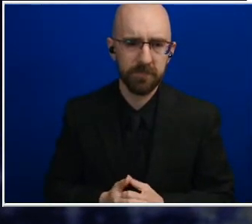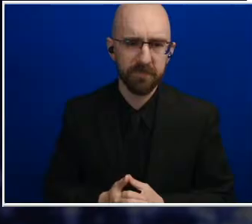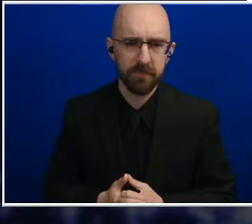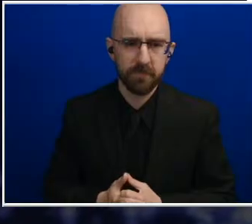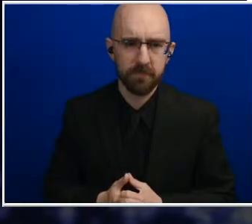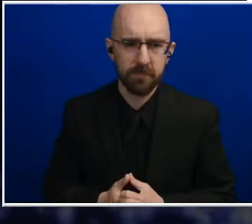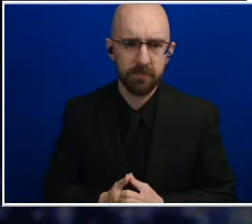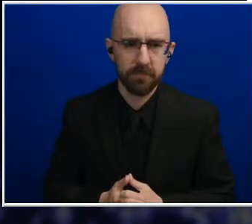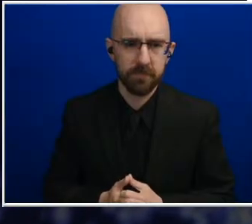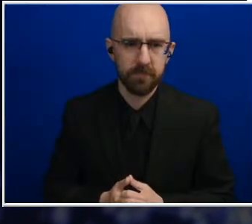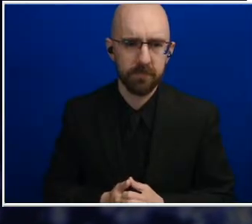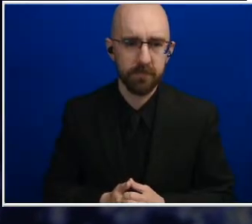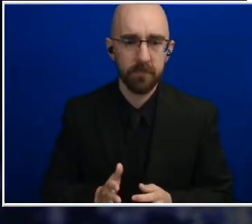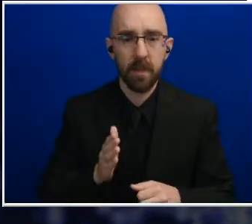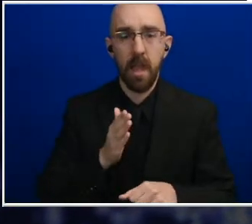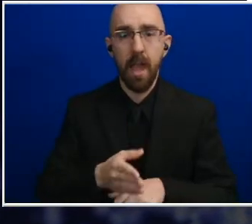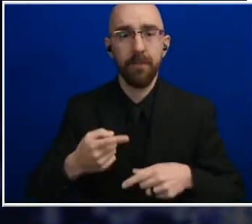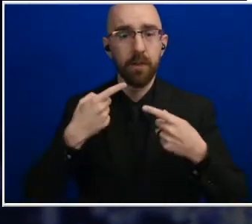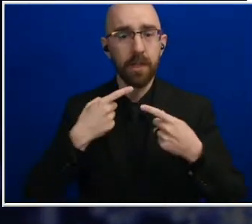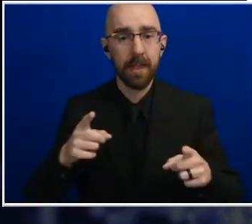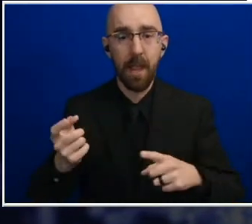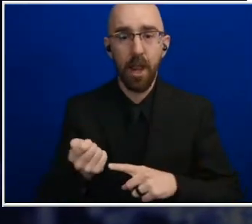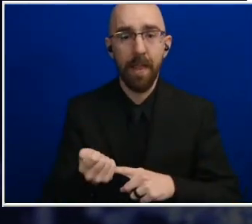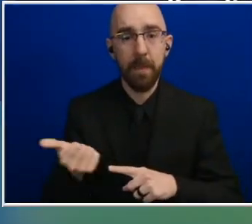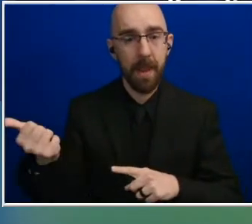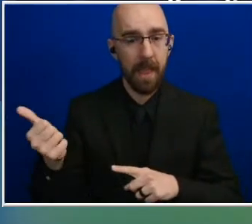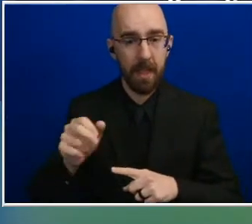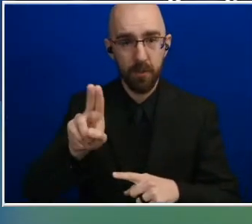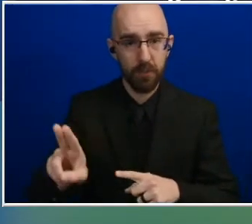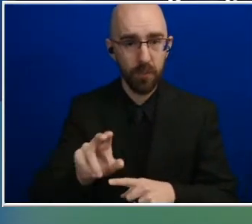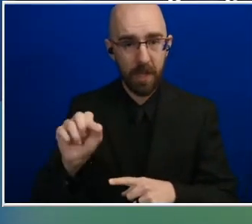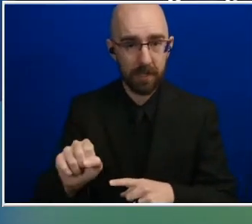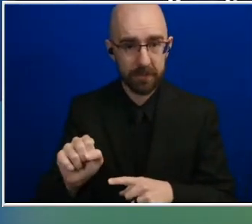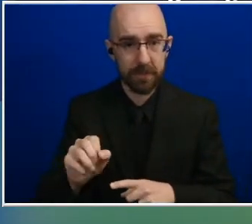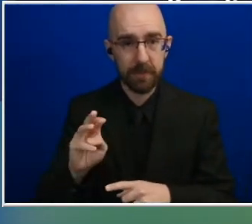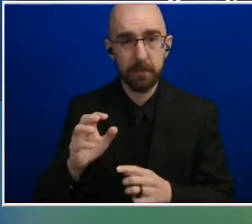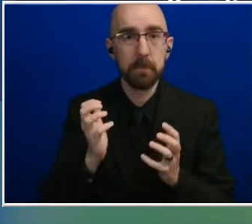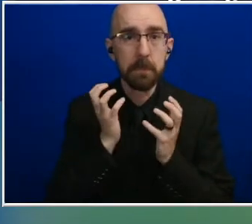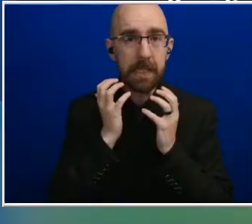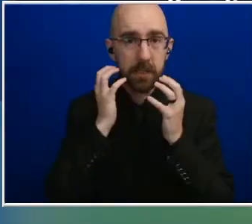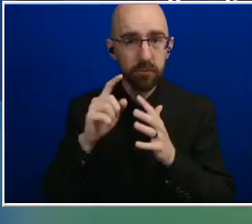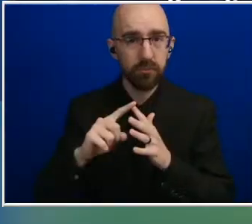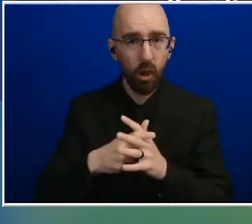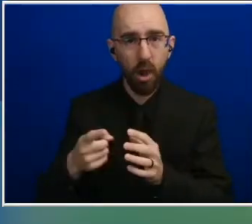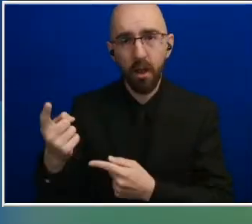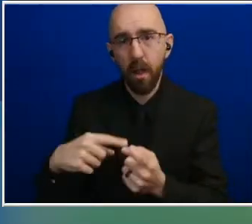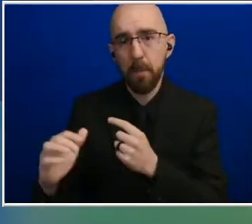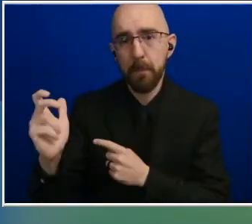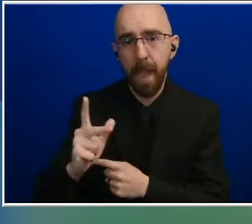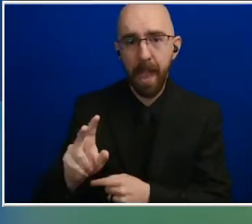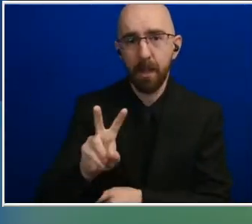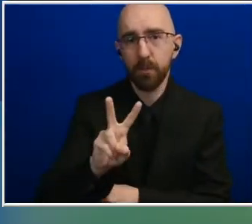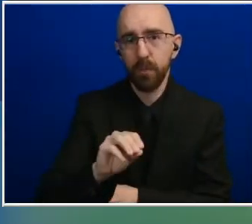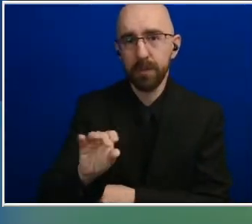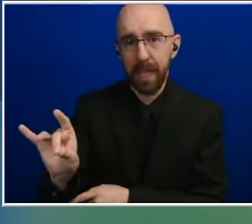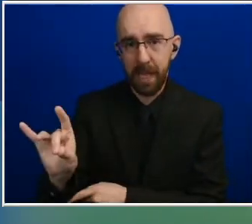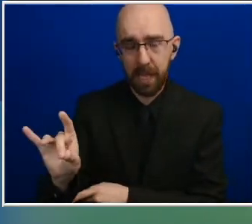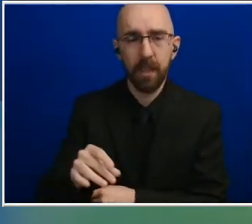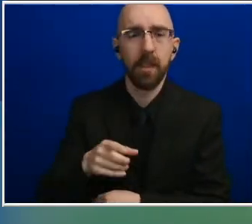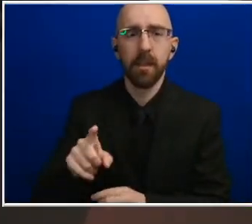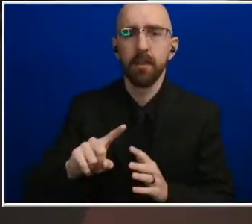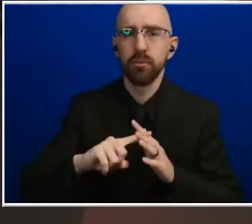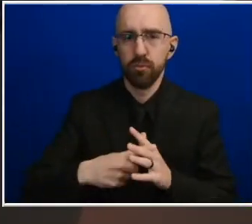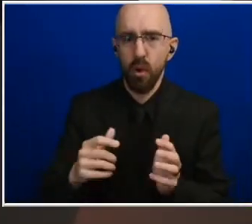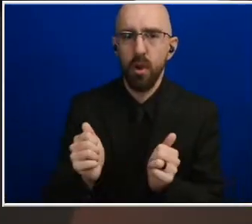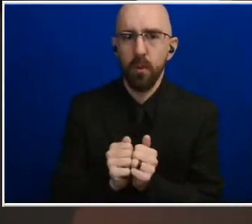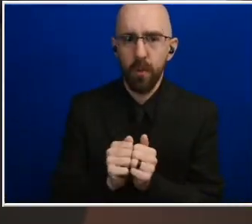After being declared eliminated in the United States, measles started making a comeback in 2008, and it started with an